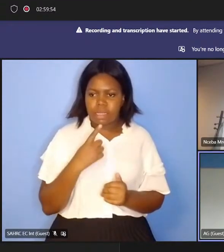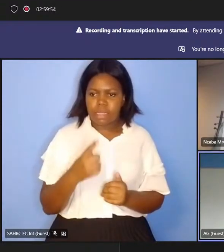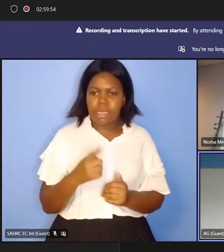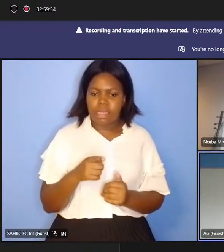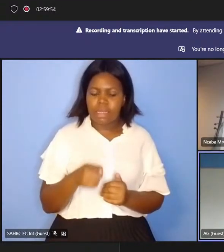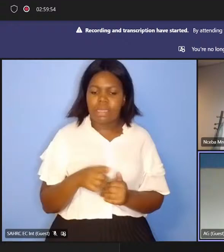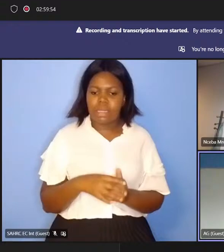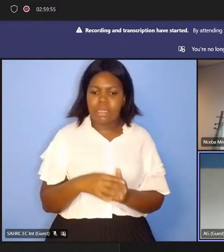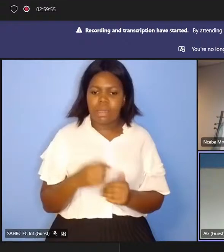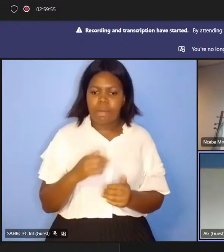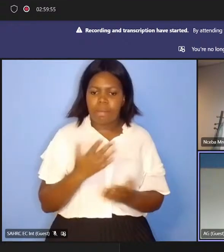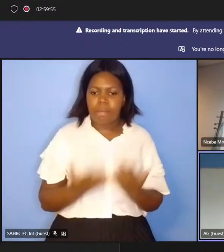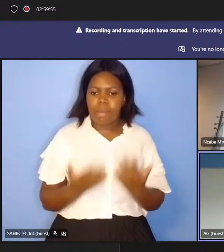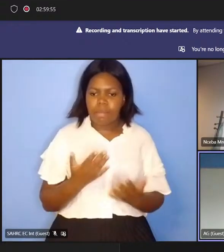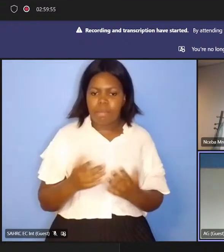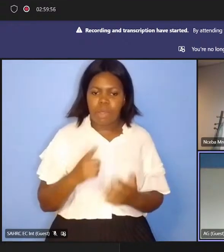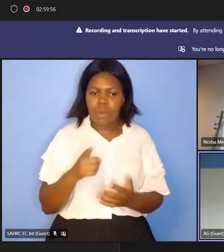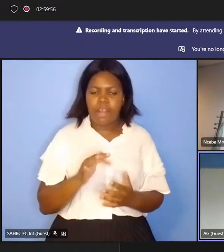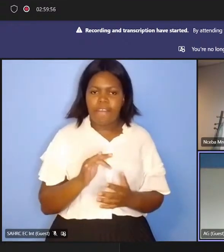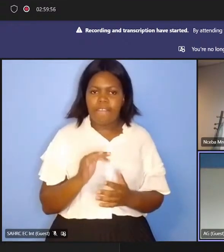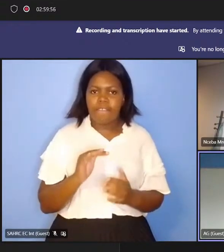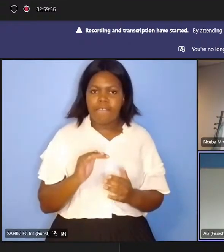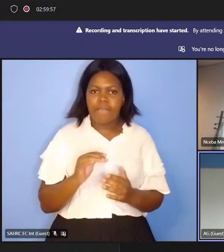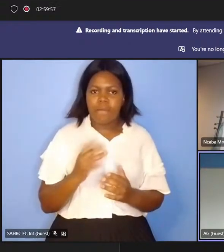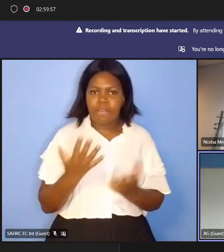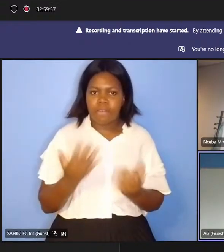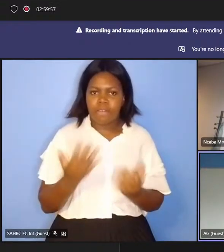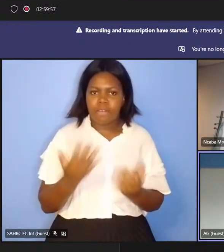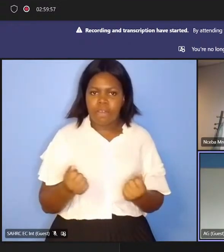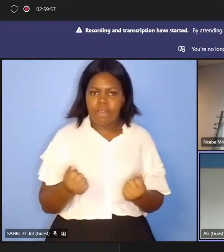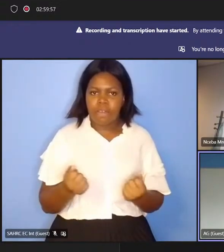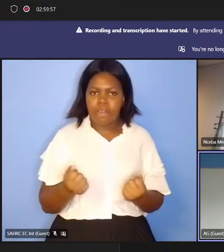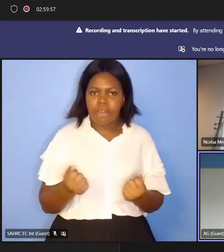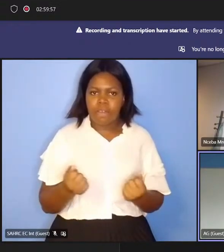maybe we should find a way of,